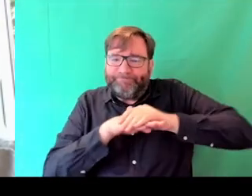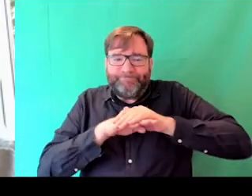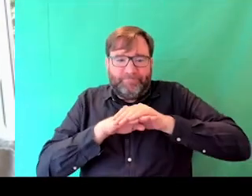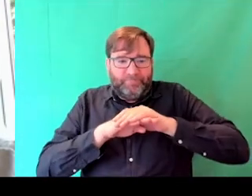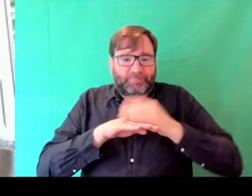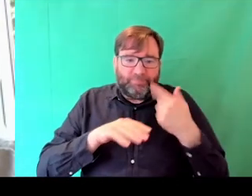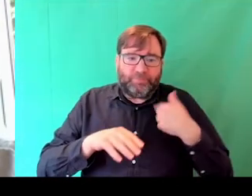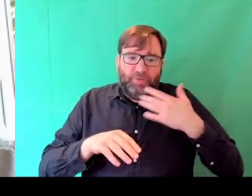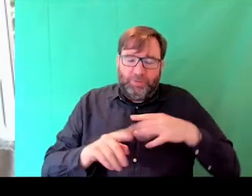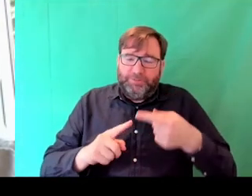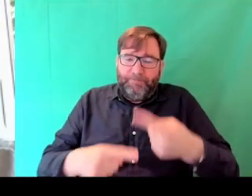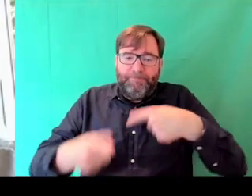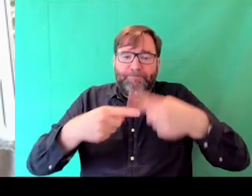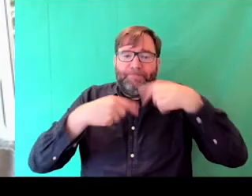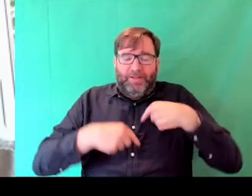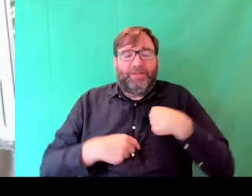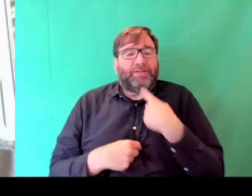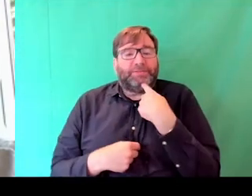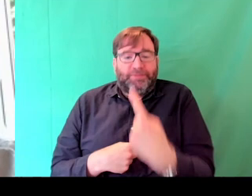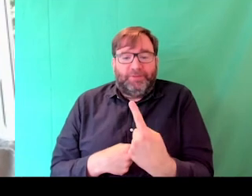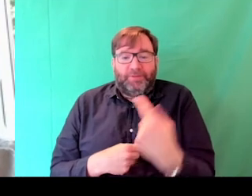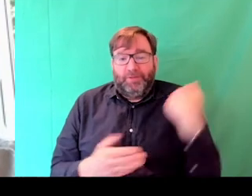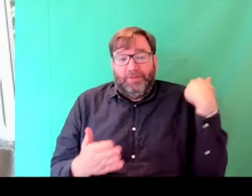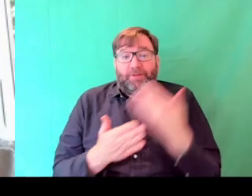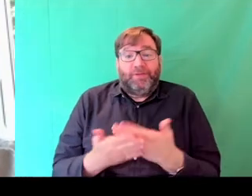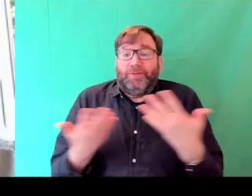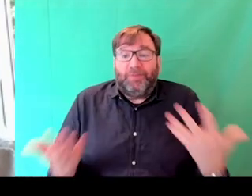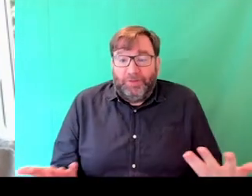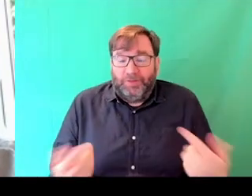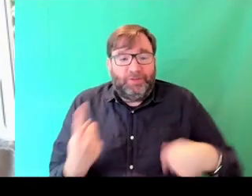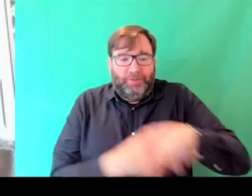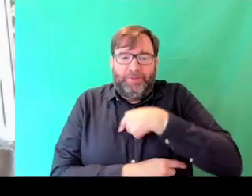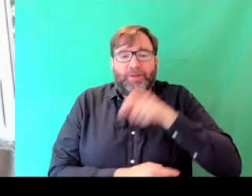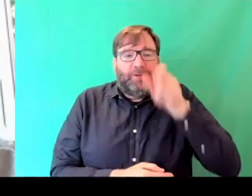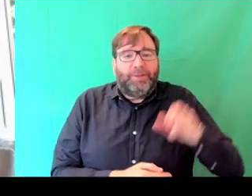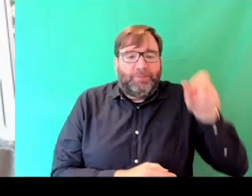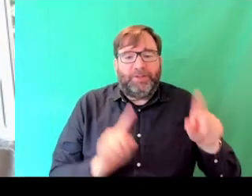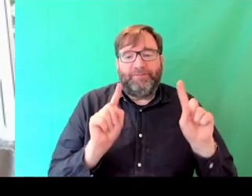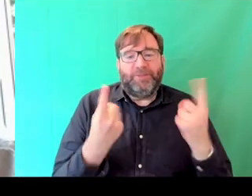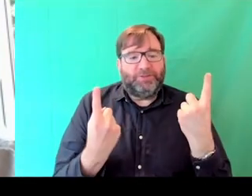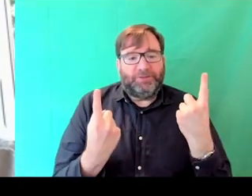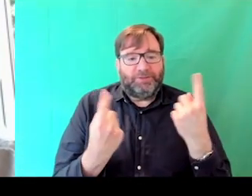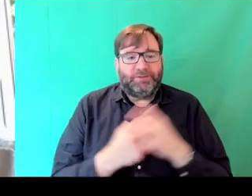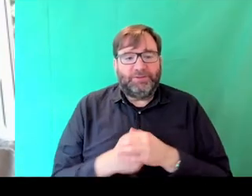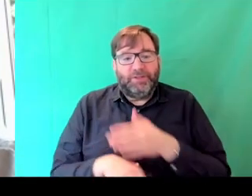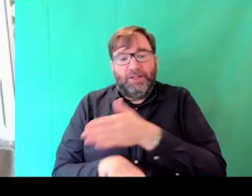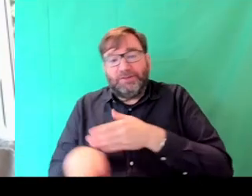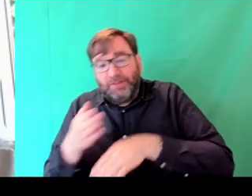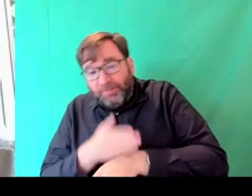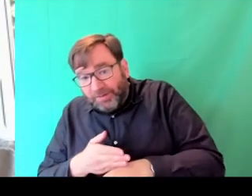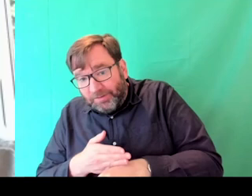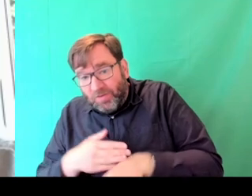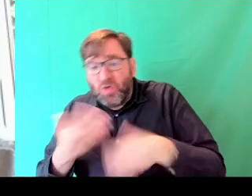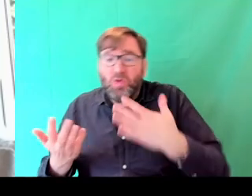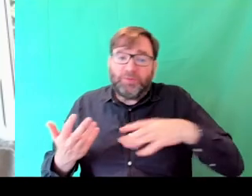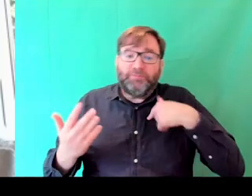the little piece of lead with empathy, I think is one of the biggest things to kind of take away, is that it's okay not to be okay. And it's, you got to